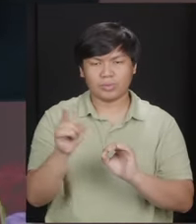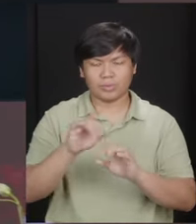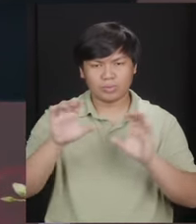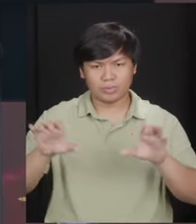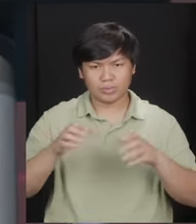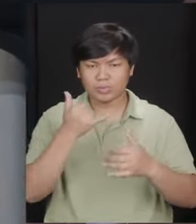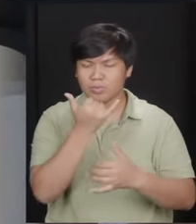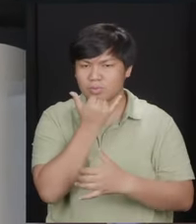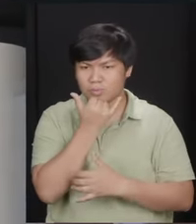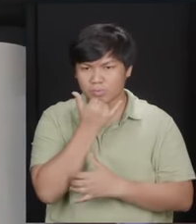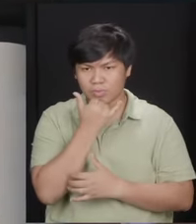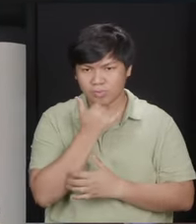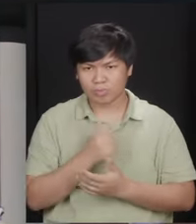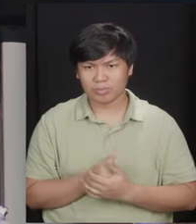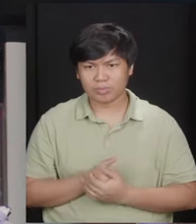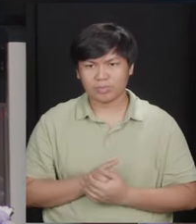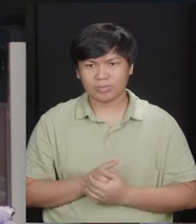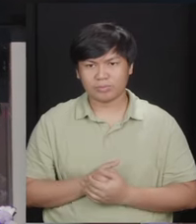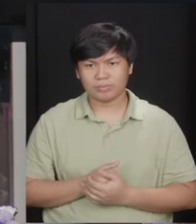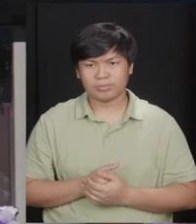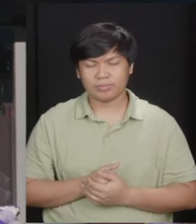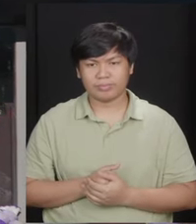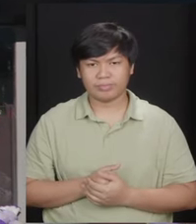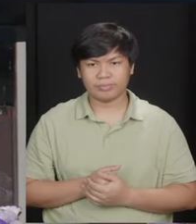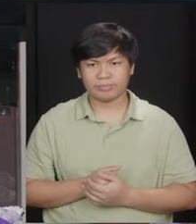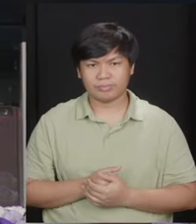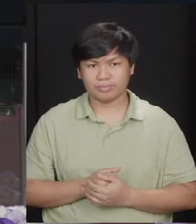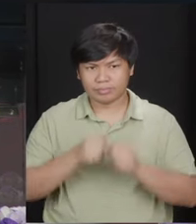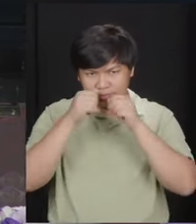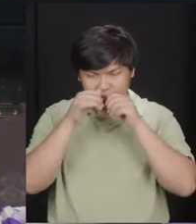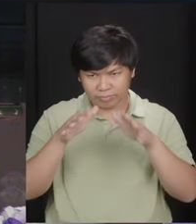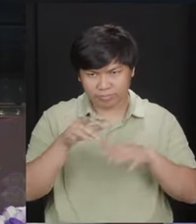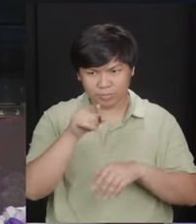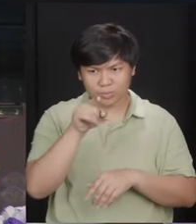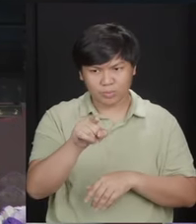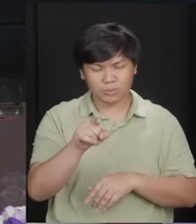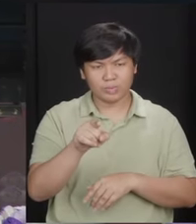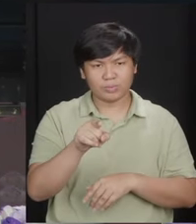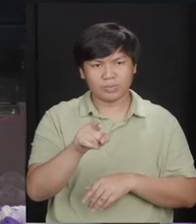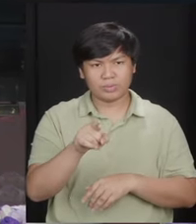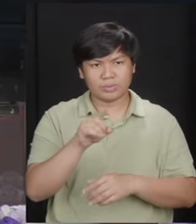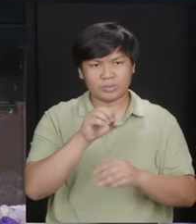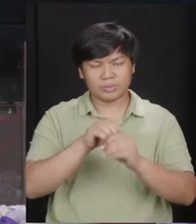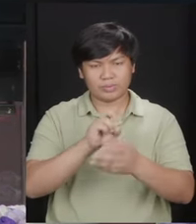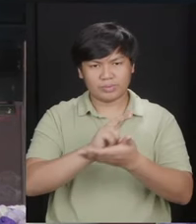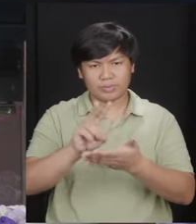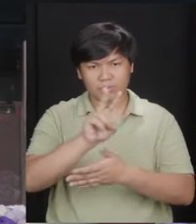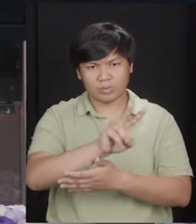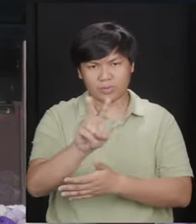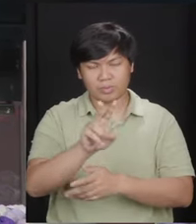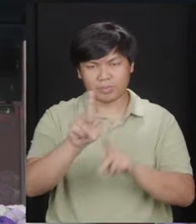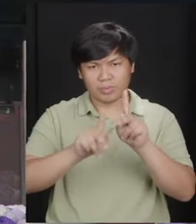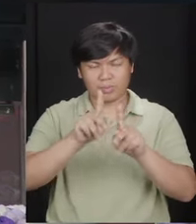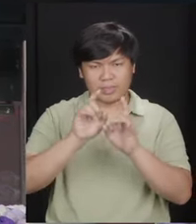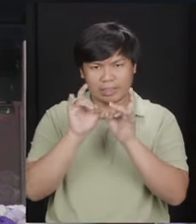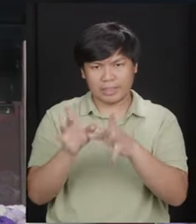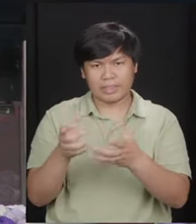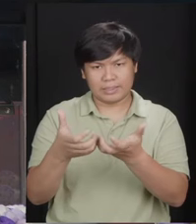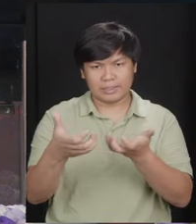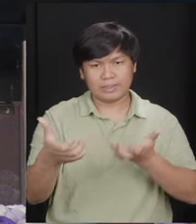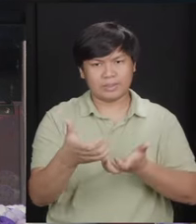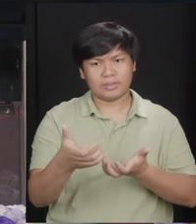what He's saying. You've not merited it. So blessed are you, in verse 22, because people hate you, exclude